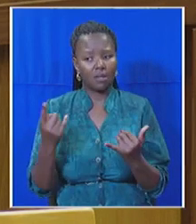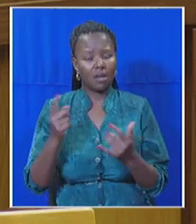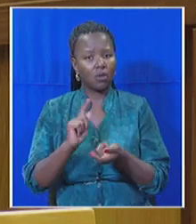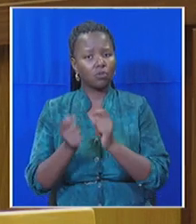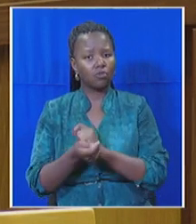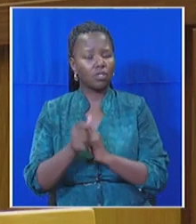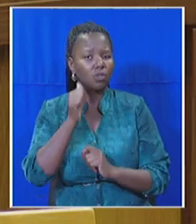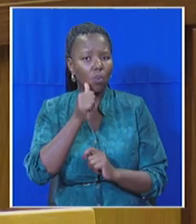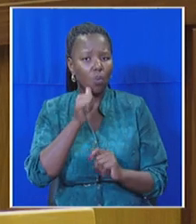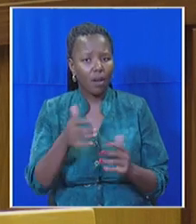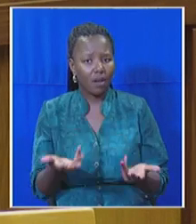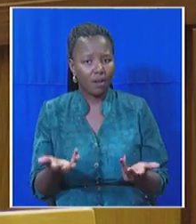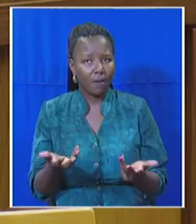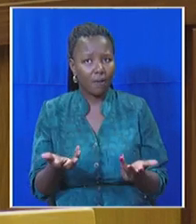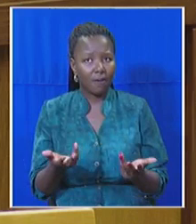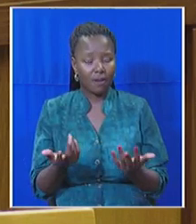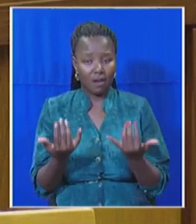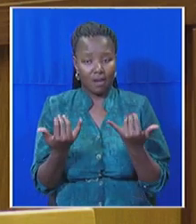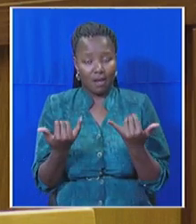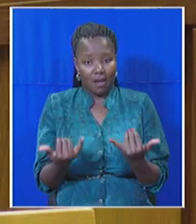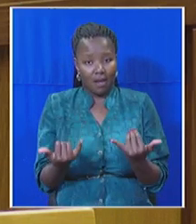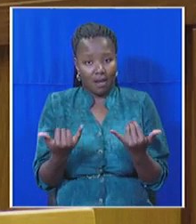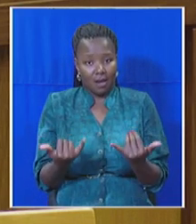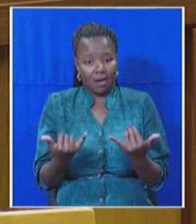change? Our rural areas remain